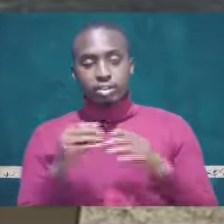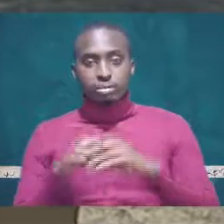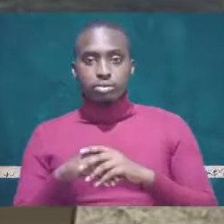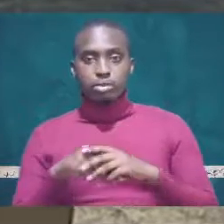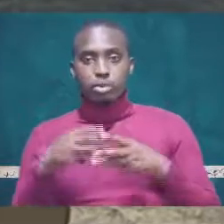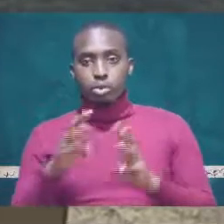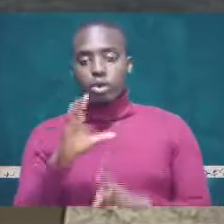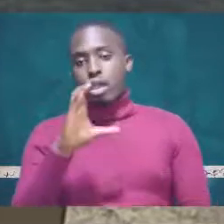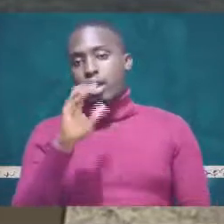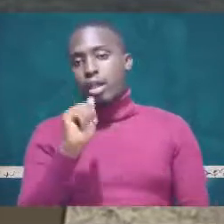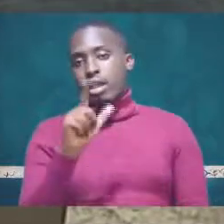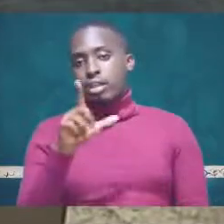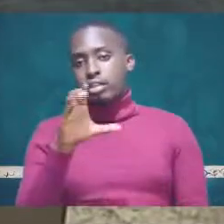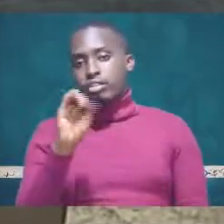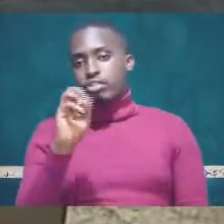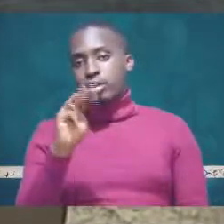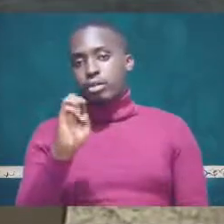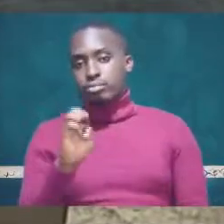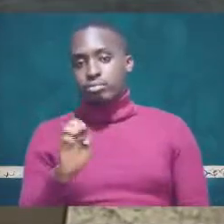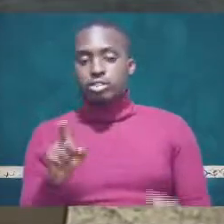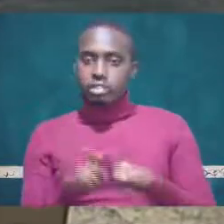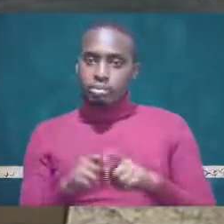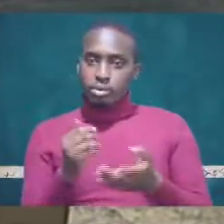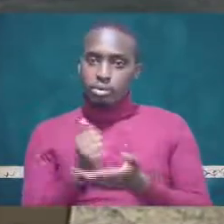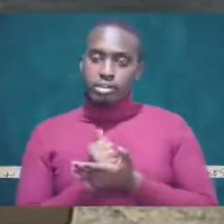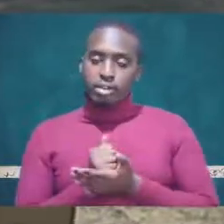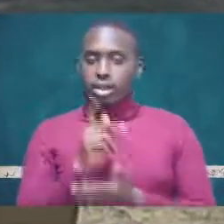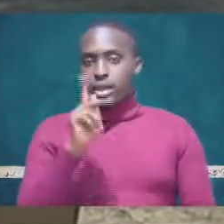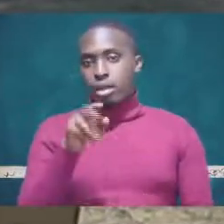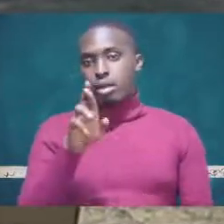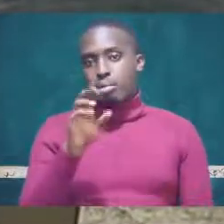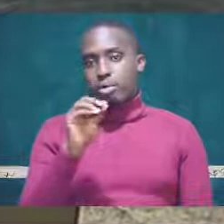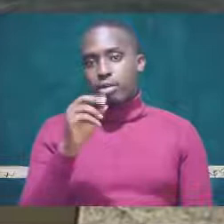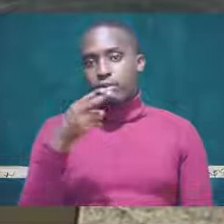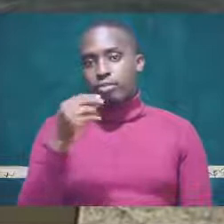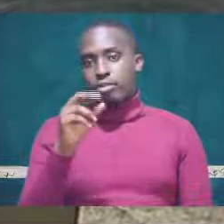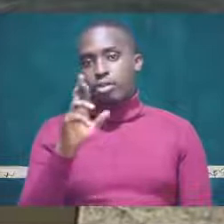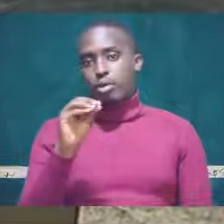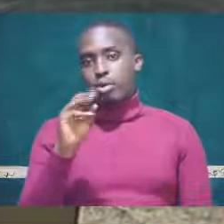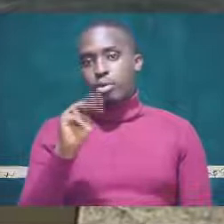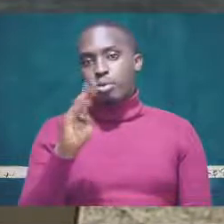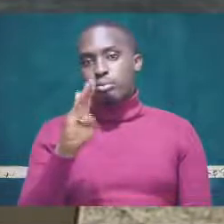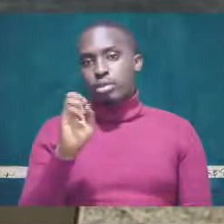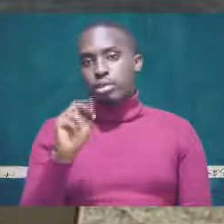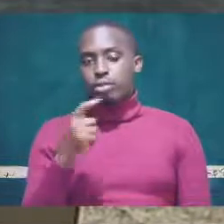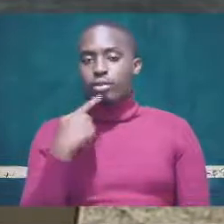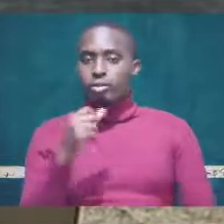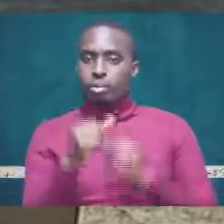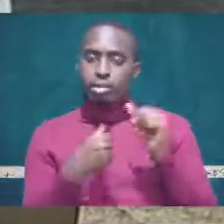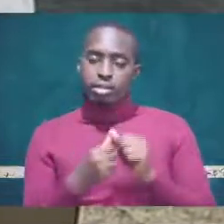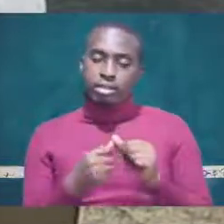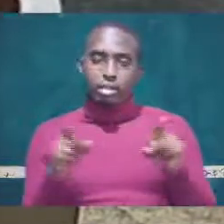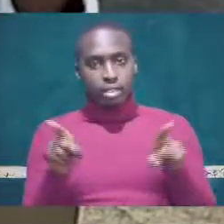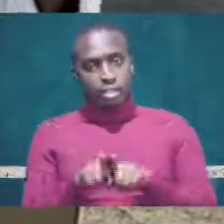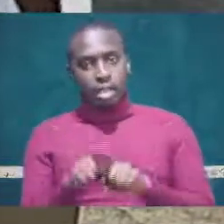of the calcium ion, which triggers the production of prothrombin. And after prothrombin, we talked about the prothrombin